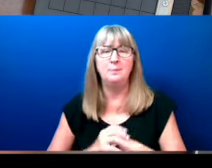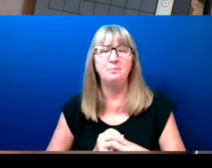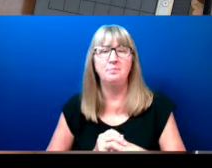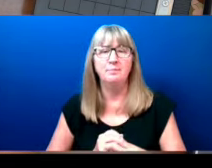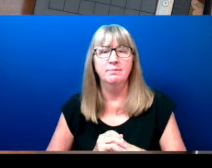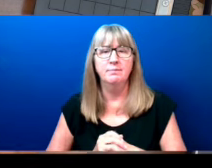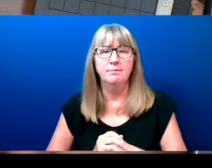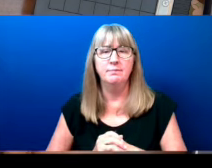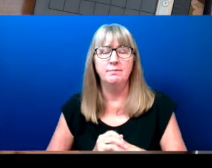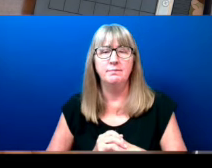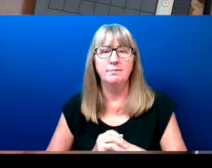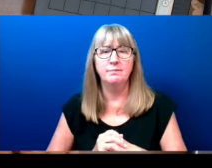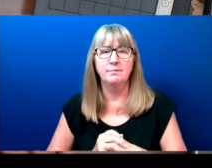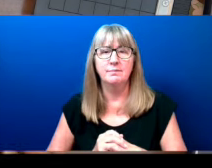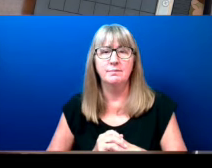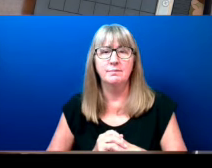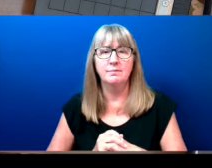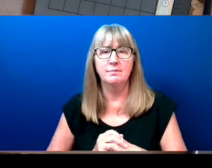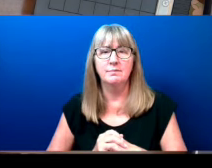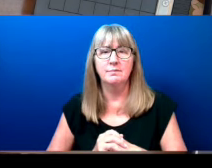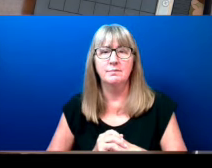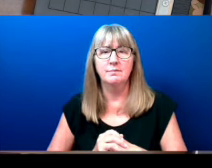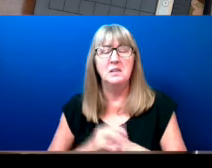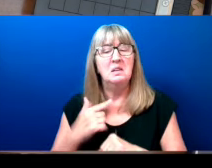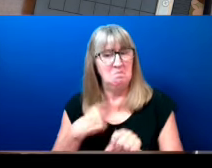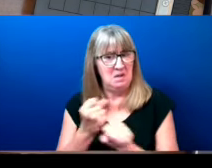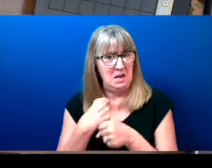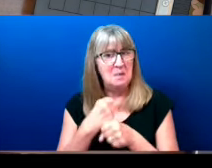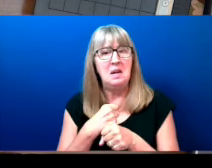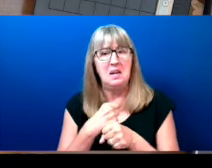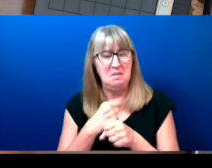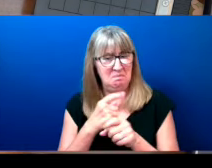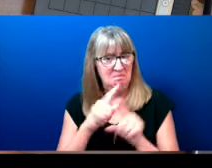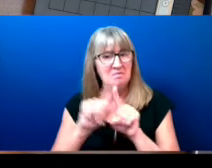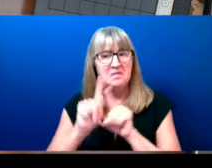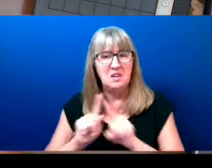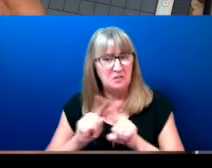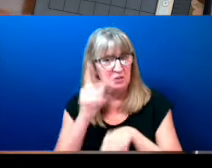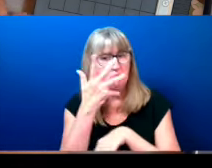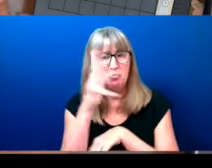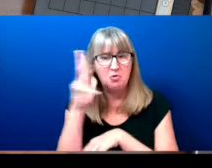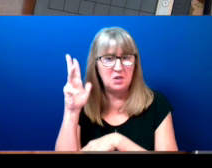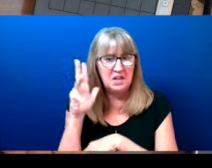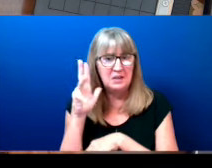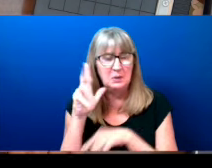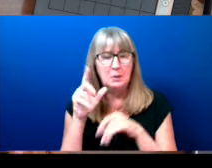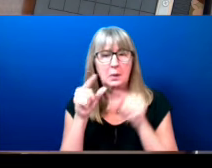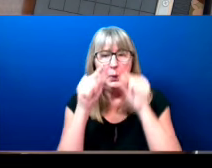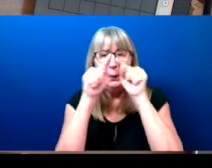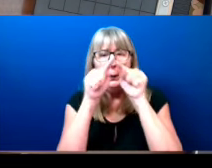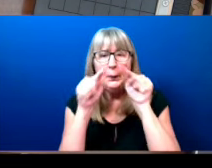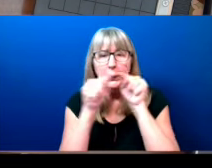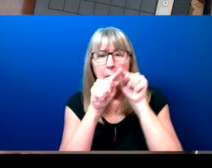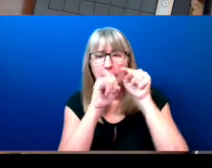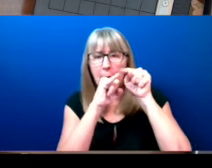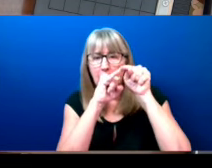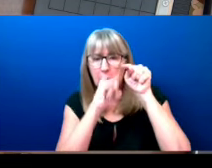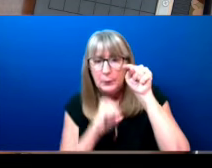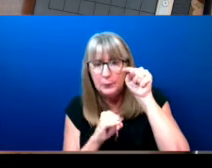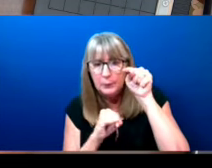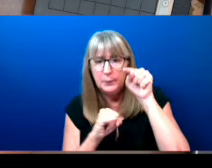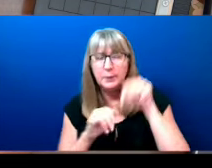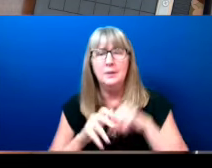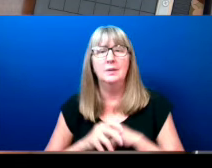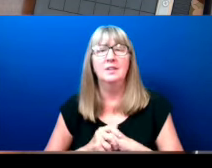I'll probably use the stripes for this one. And then I made a couple of these cute little taller tree